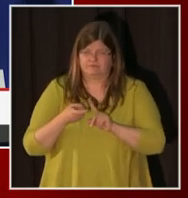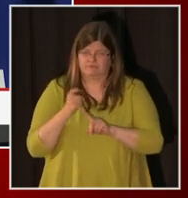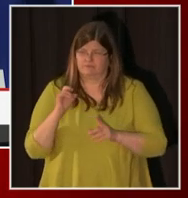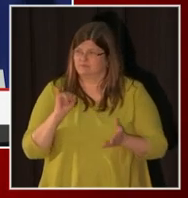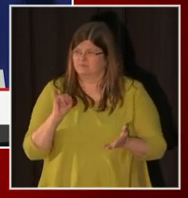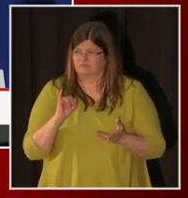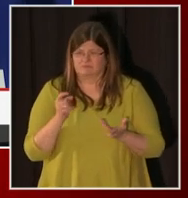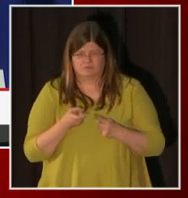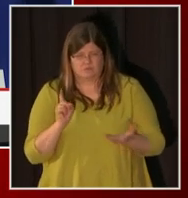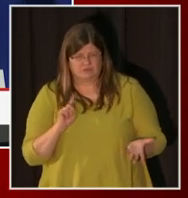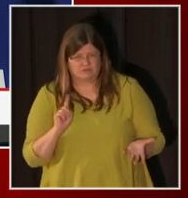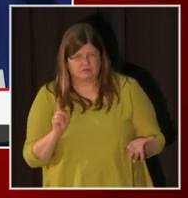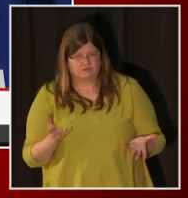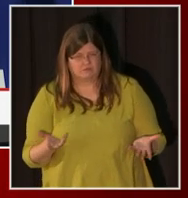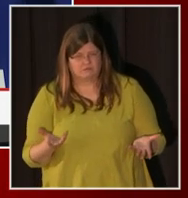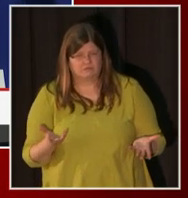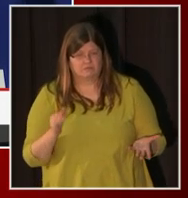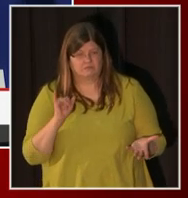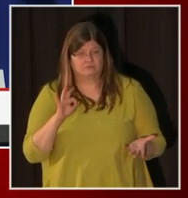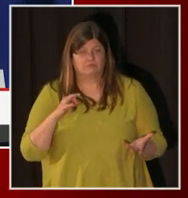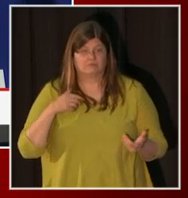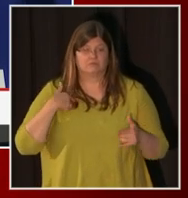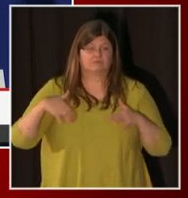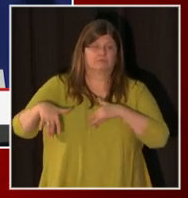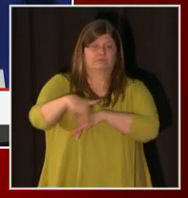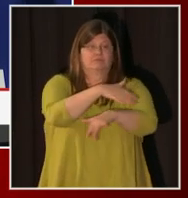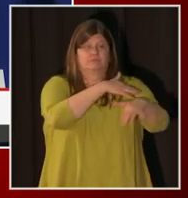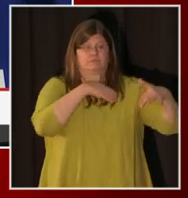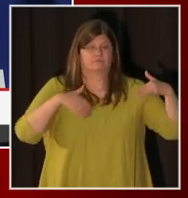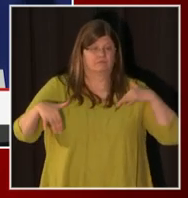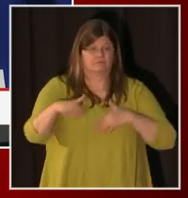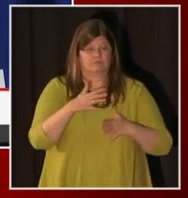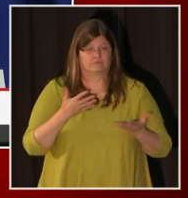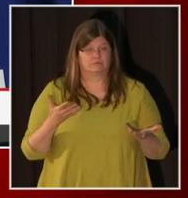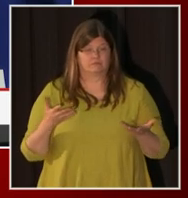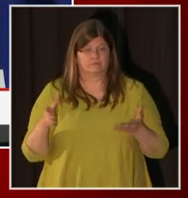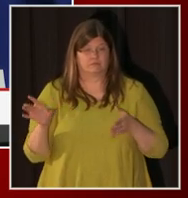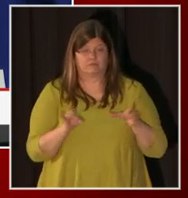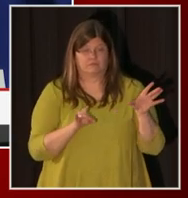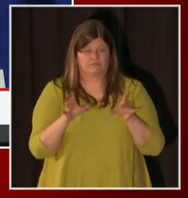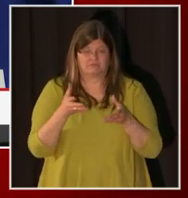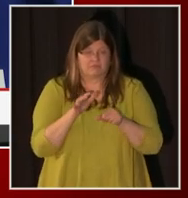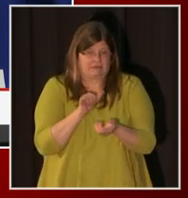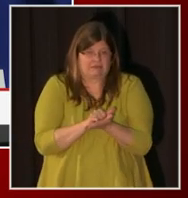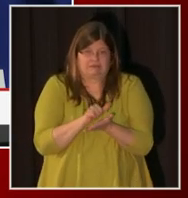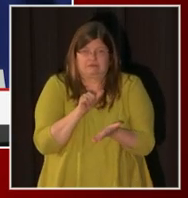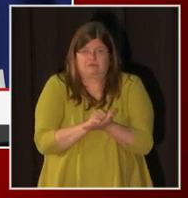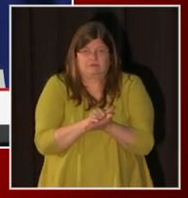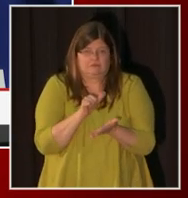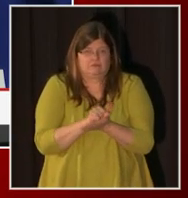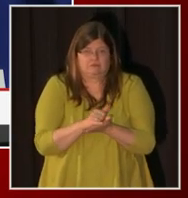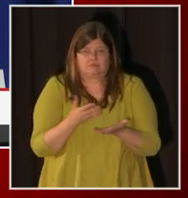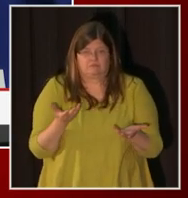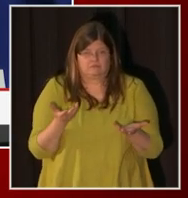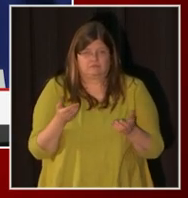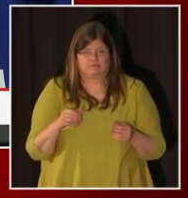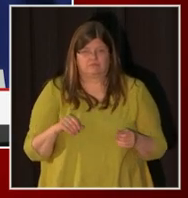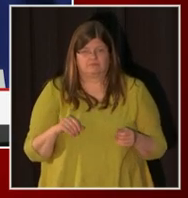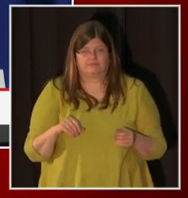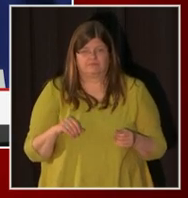in the community, who it would be impractical to say that our exposure or the reason for